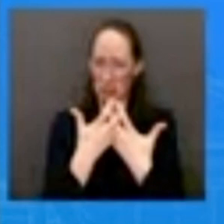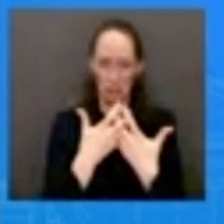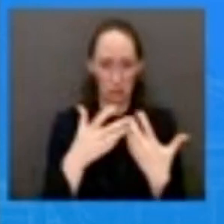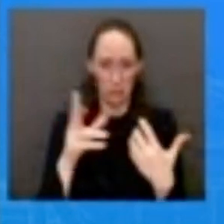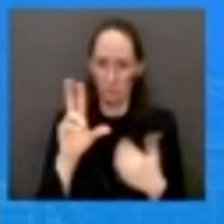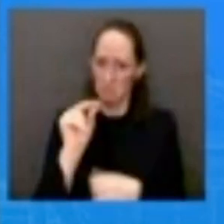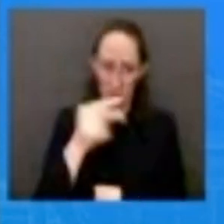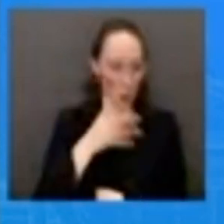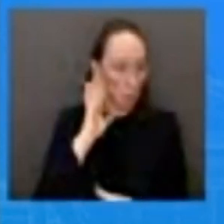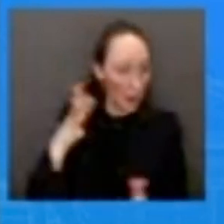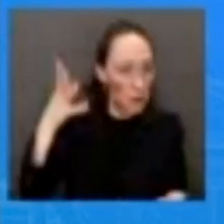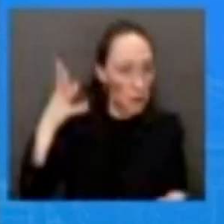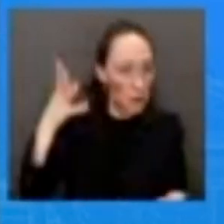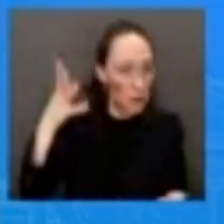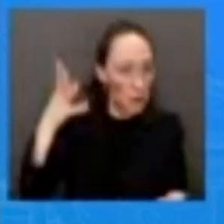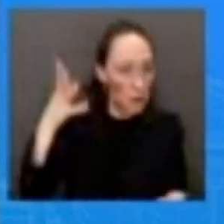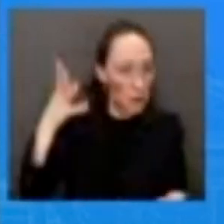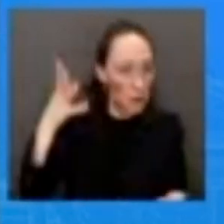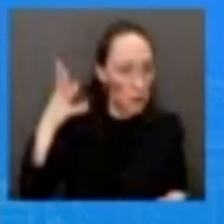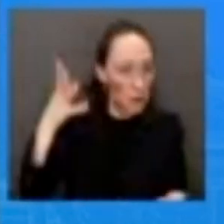50 years, and that's a record low.